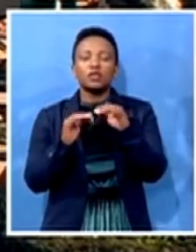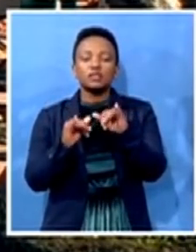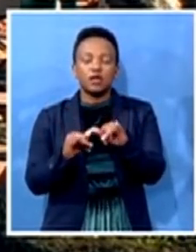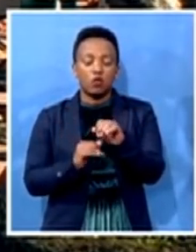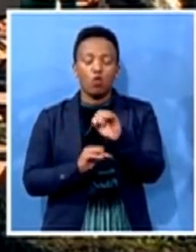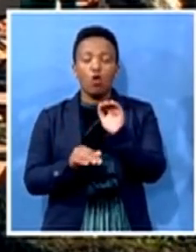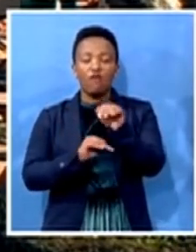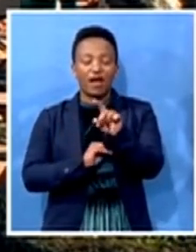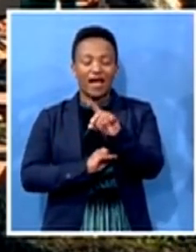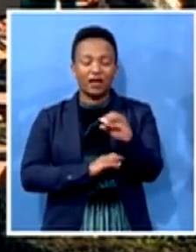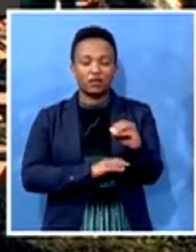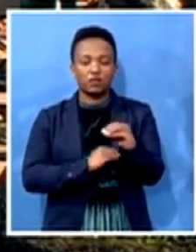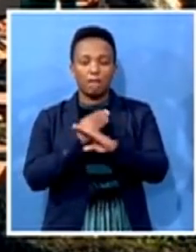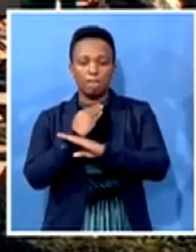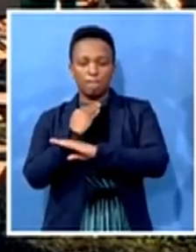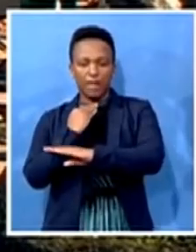when the need